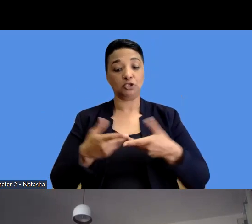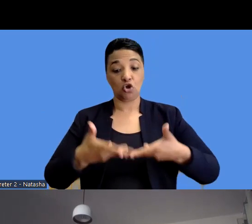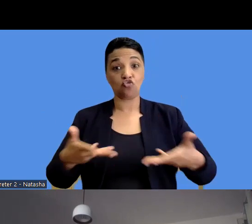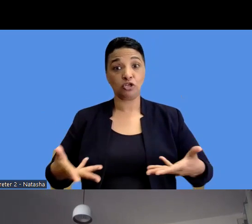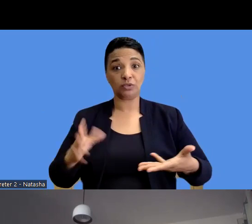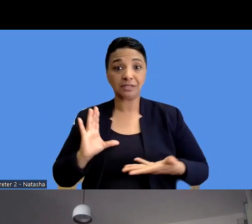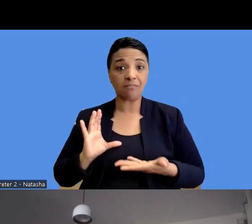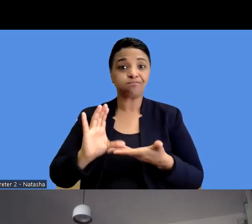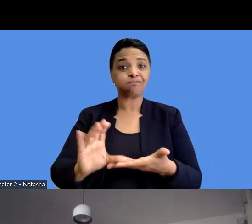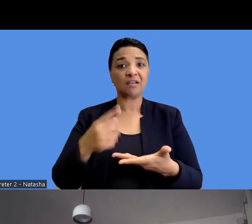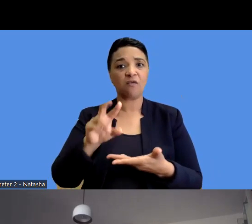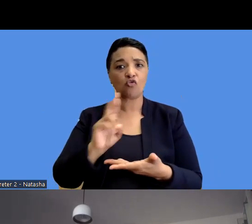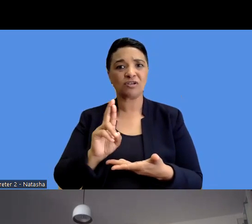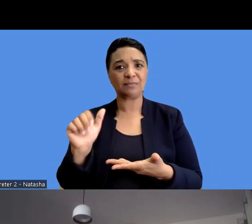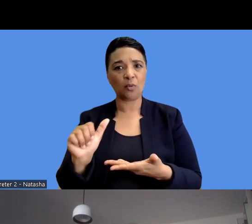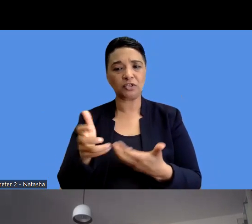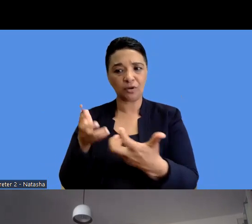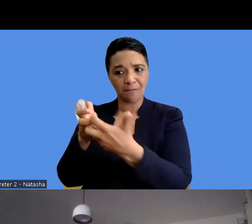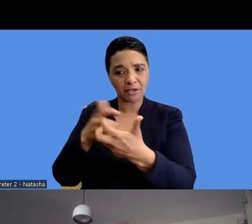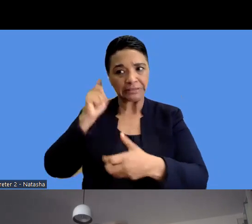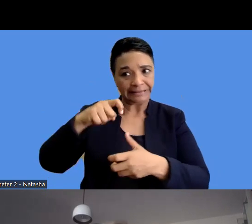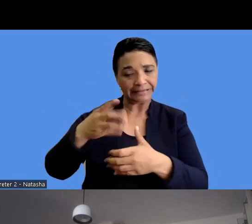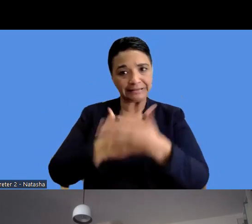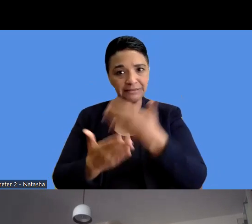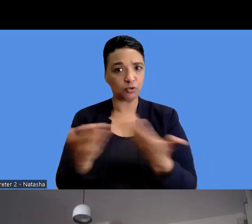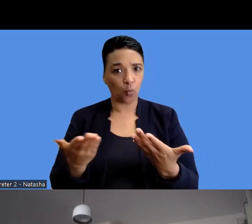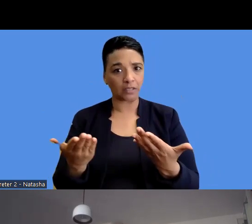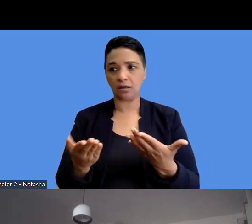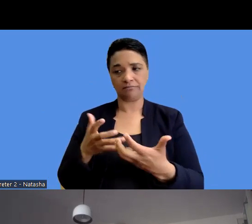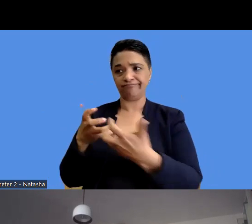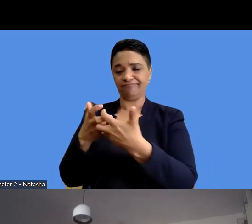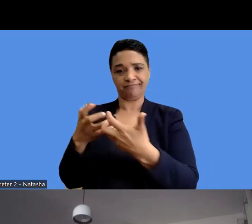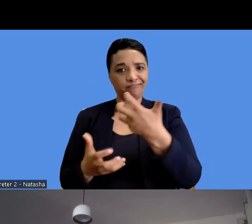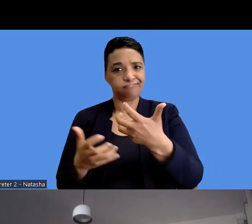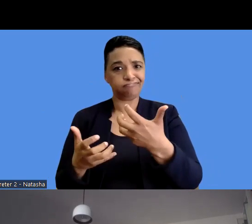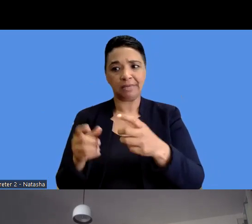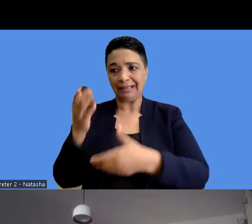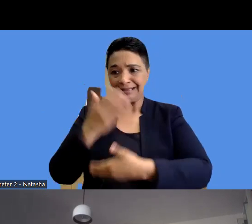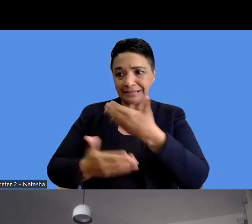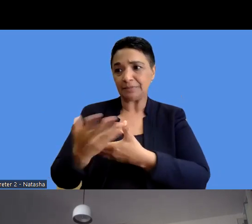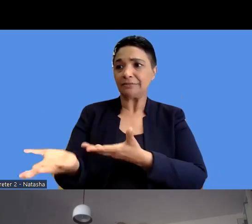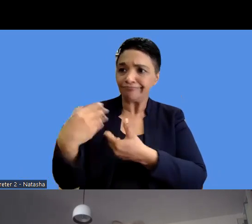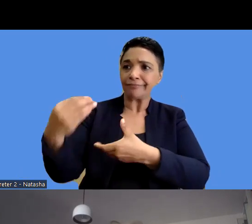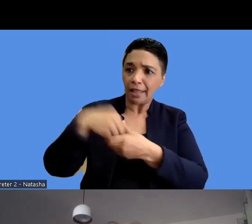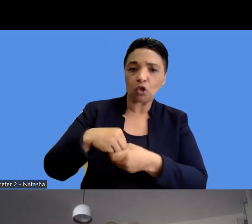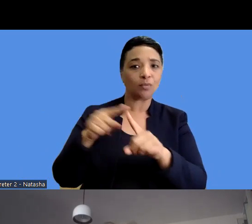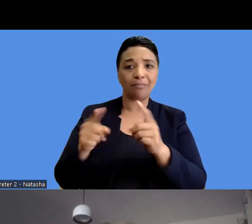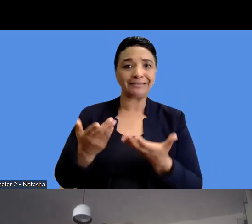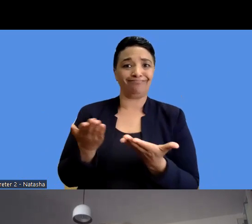reasonable accommodation to support organizations of persons with disabilities to participate.